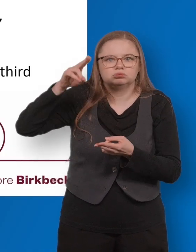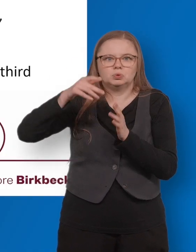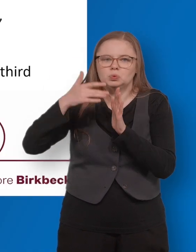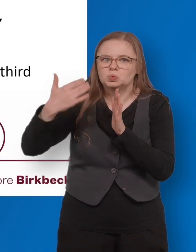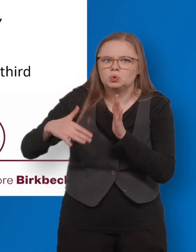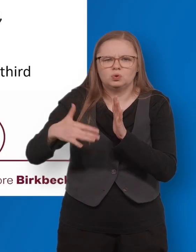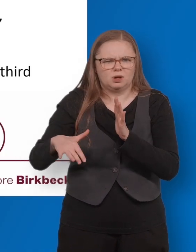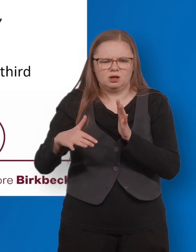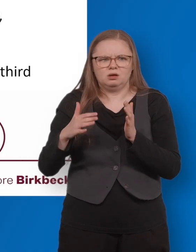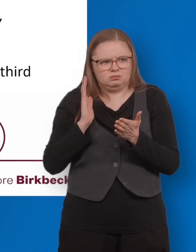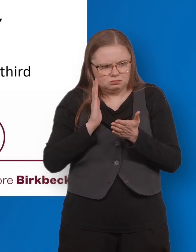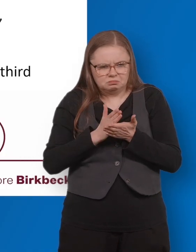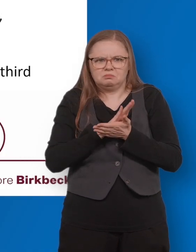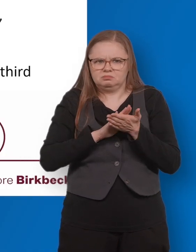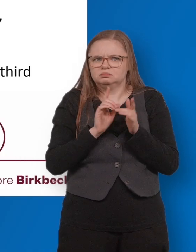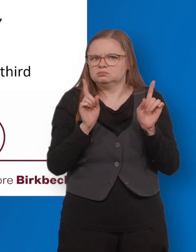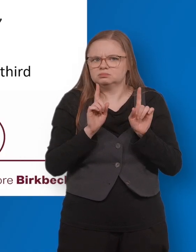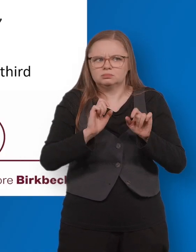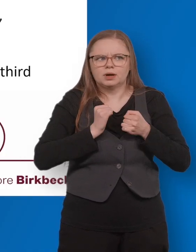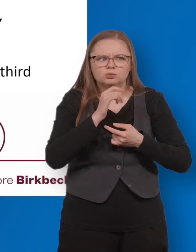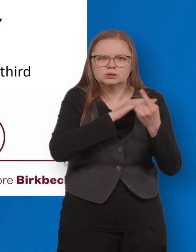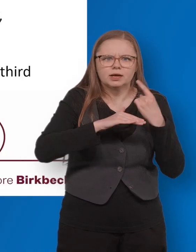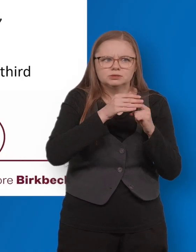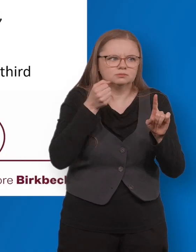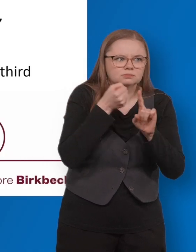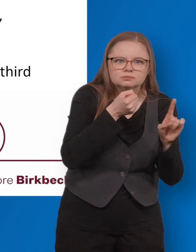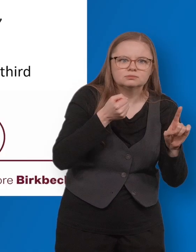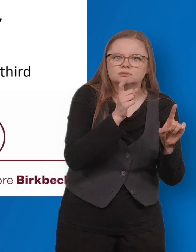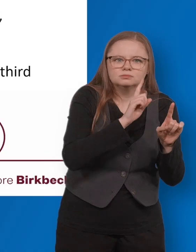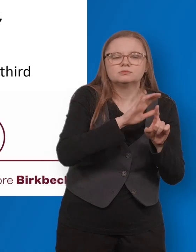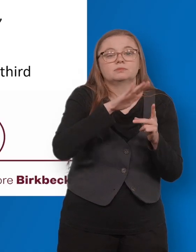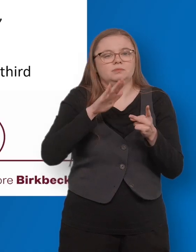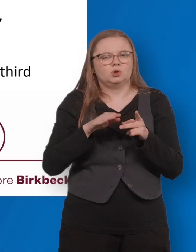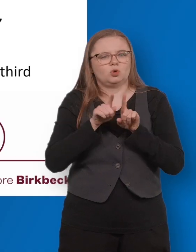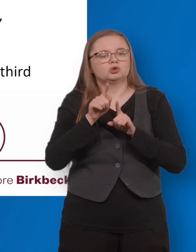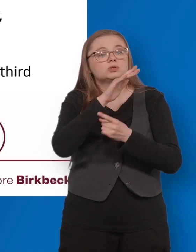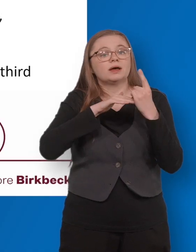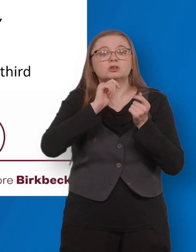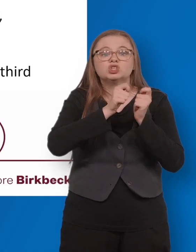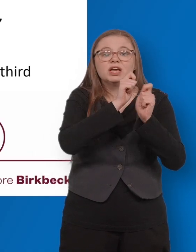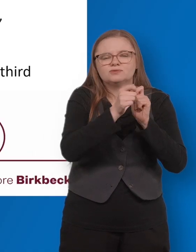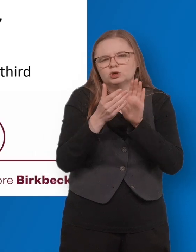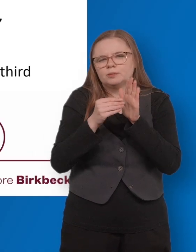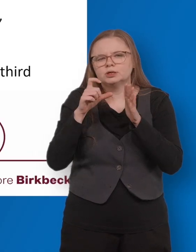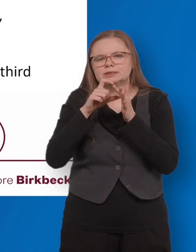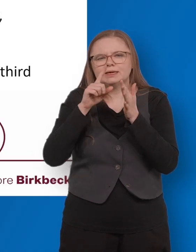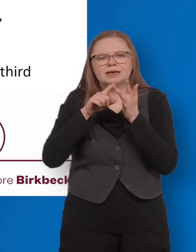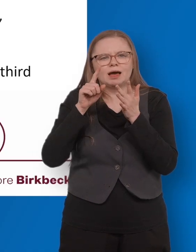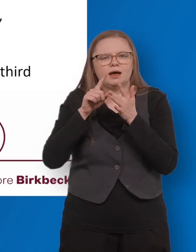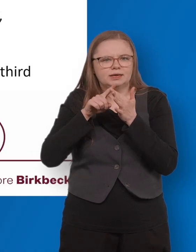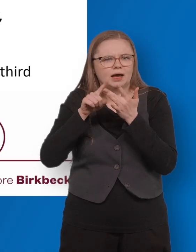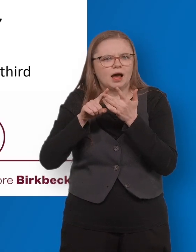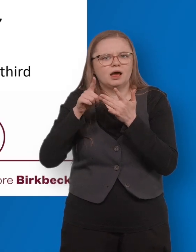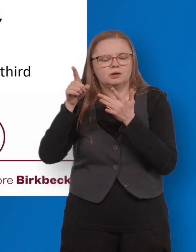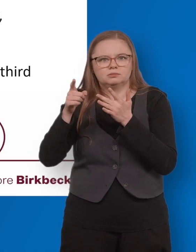for our society? But also societal changes, right? Think about the DEI backlash, thanks